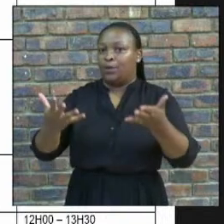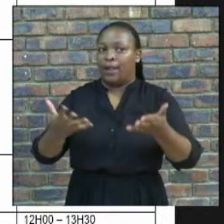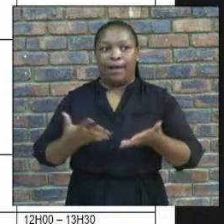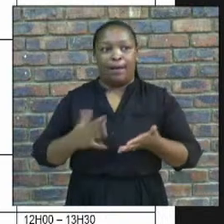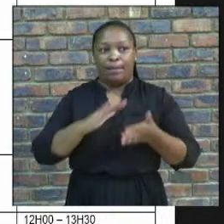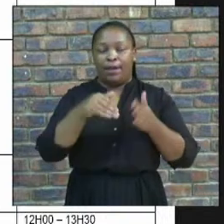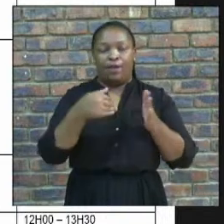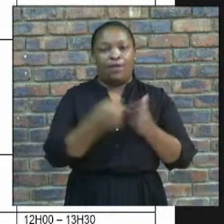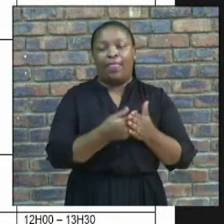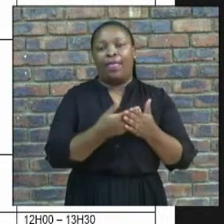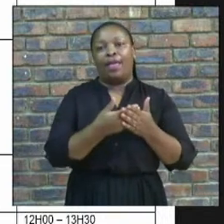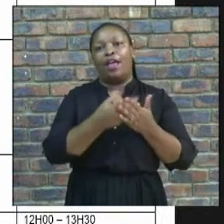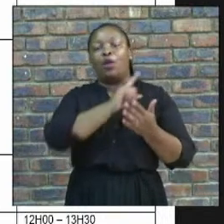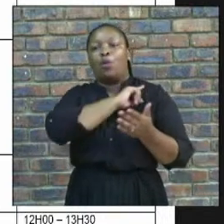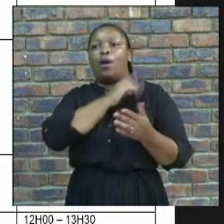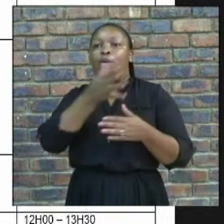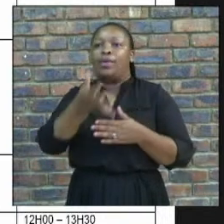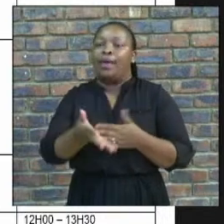purpose is done.